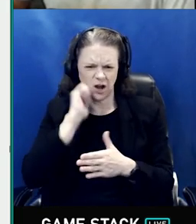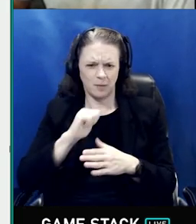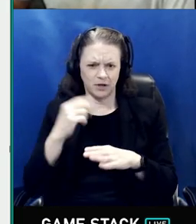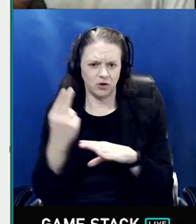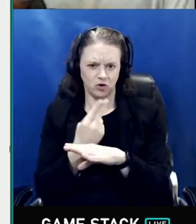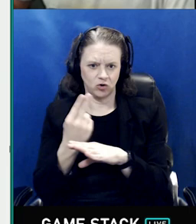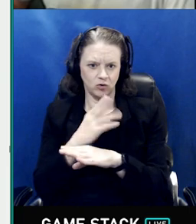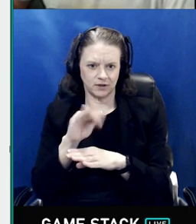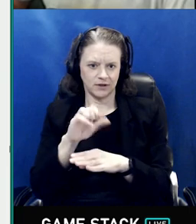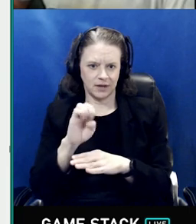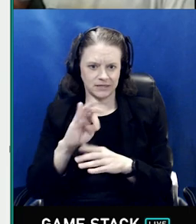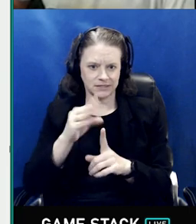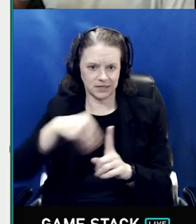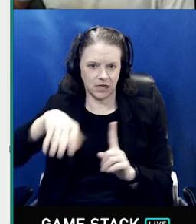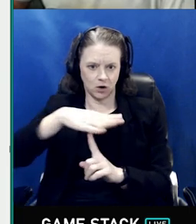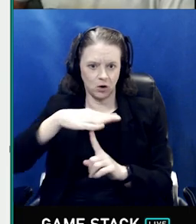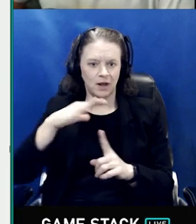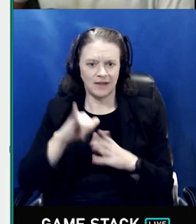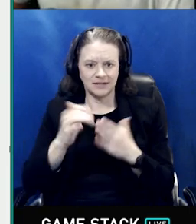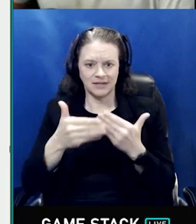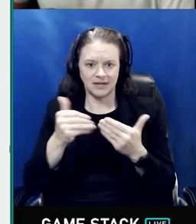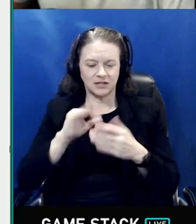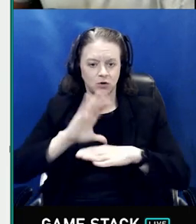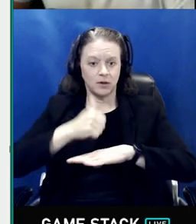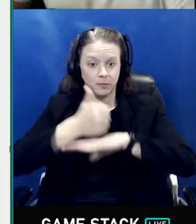it's one that's quite easy to implement using Cosmos DB.